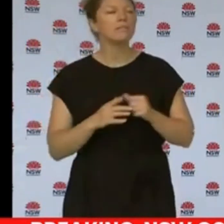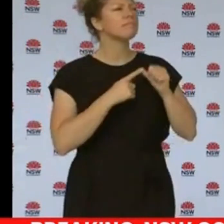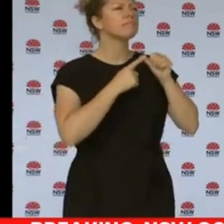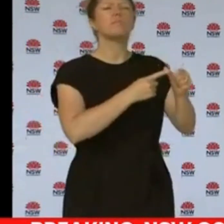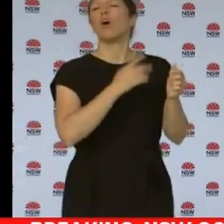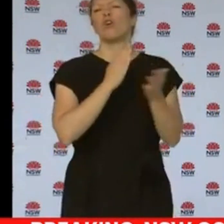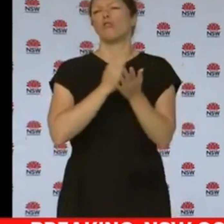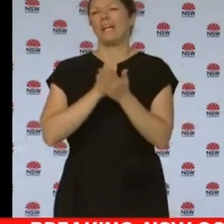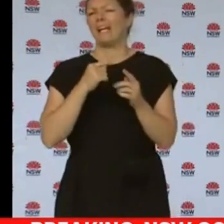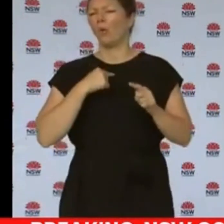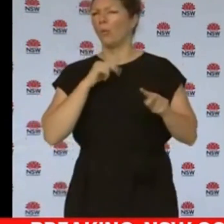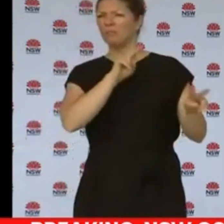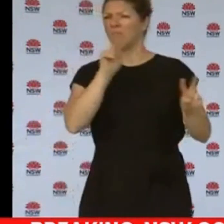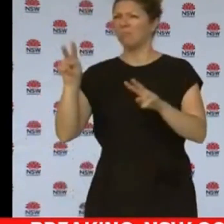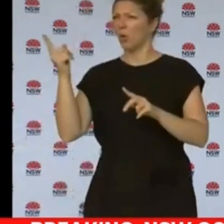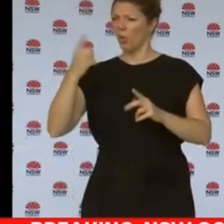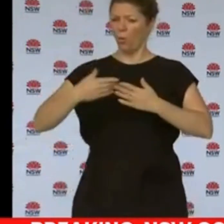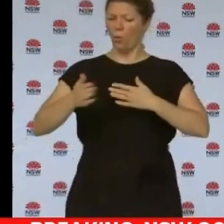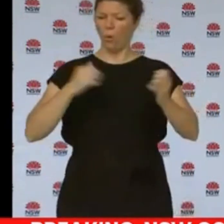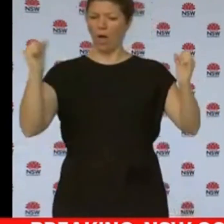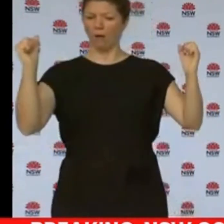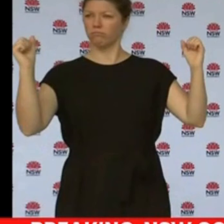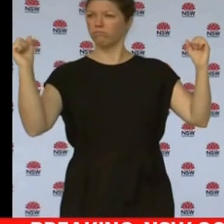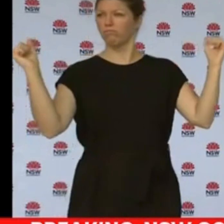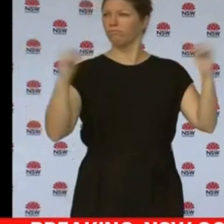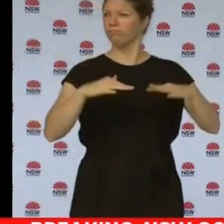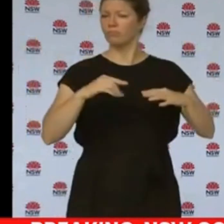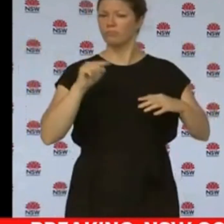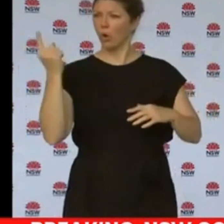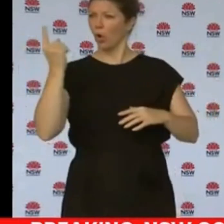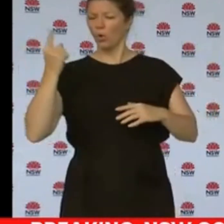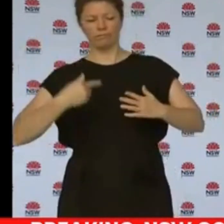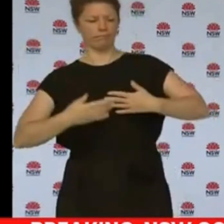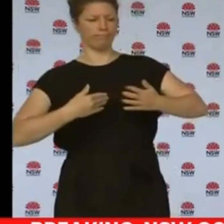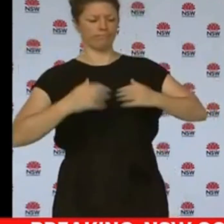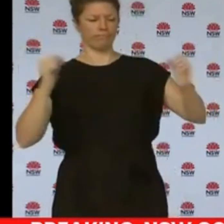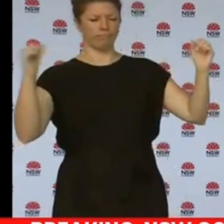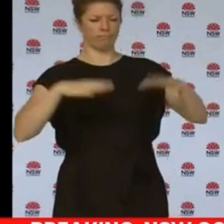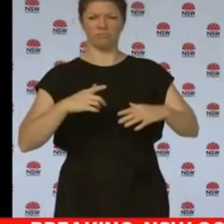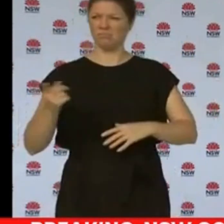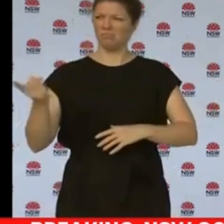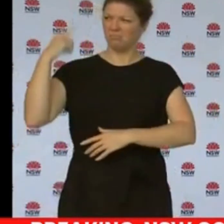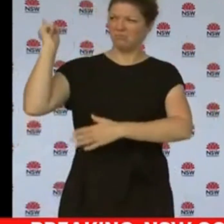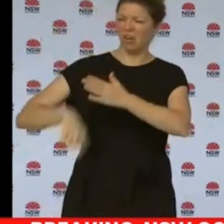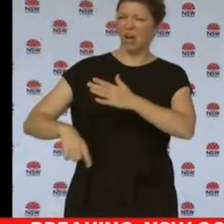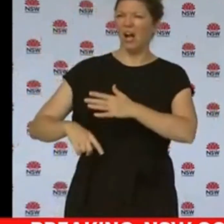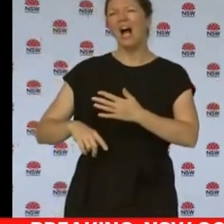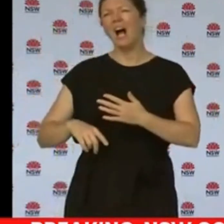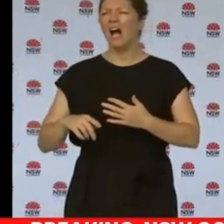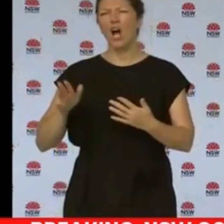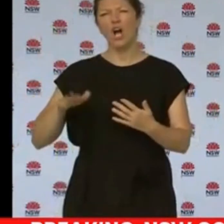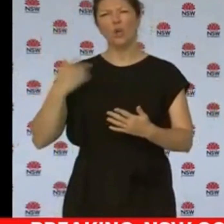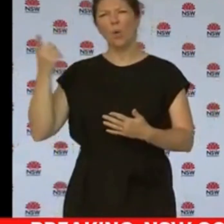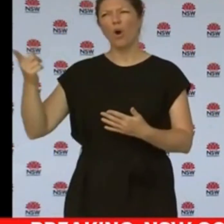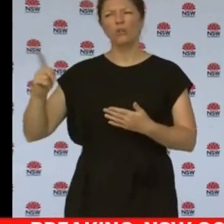doing the right thing. But clearly, if we see that rate of compliance decline, we'll look at other measures. I think the worst thing you can do to a business is ask them to shut